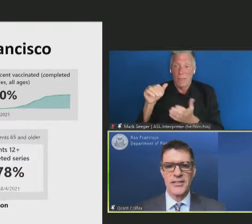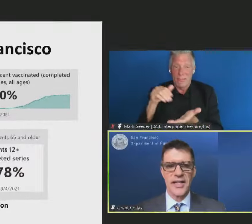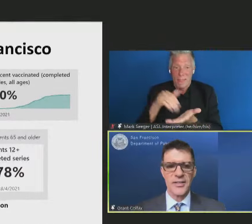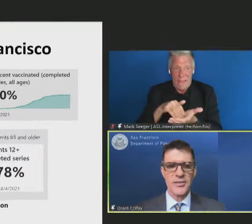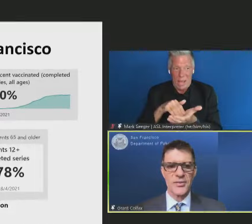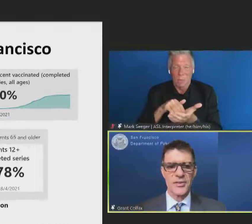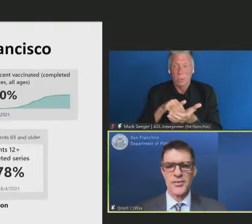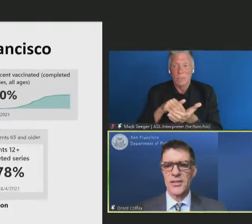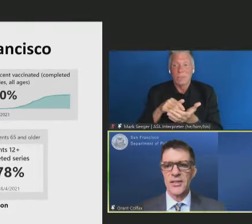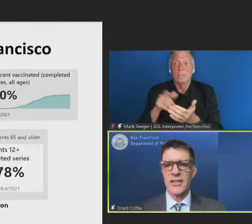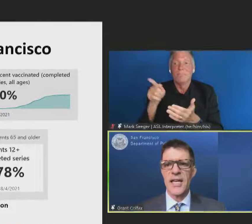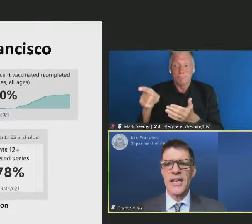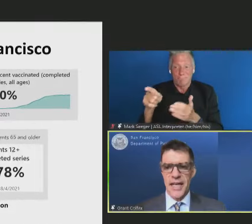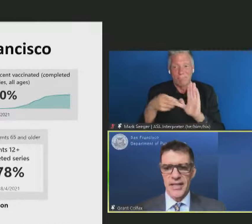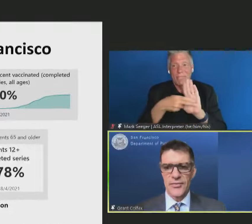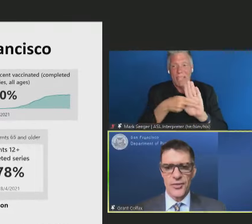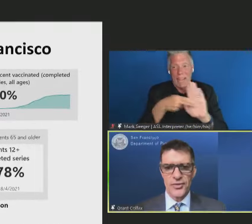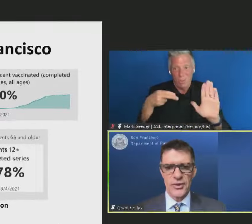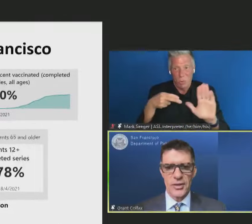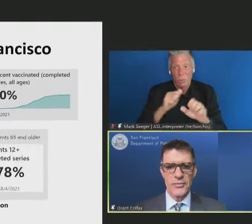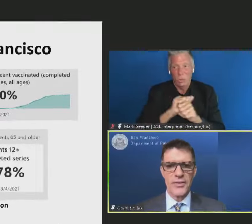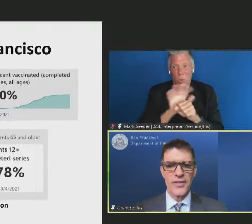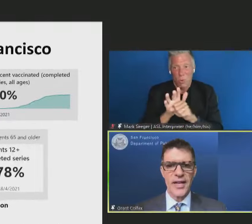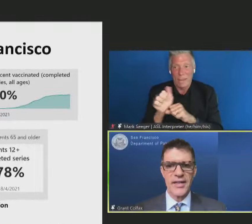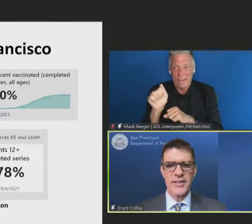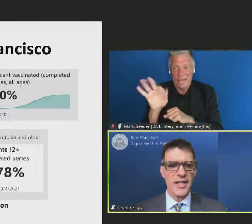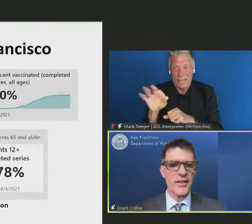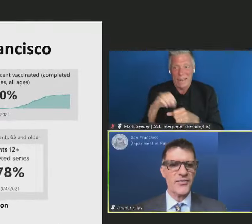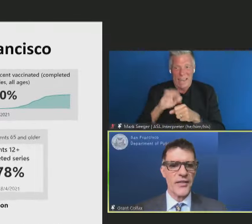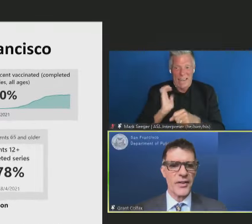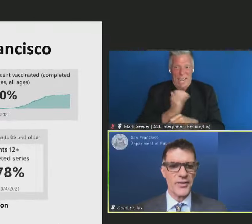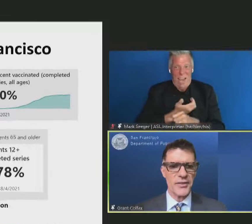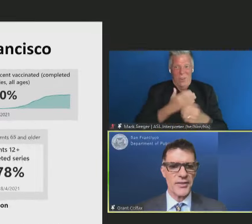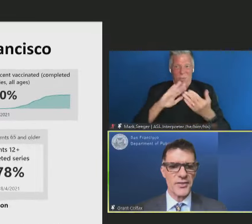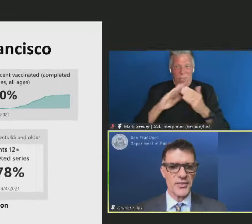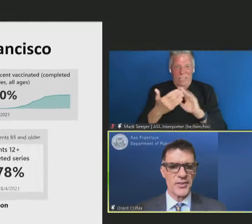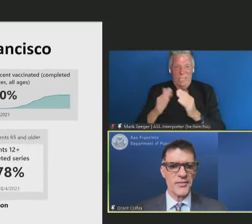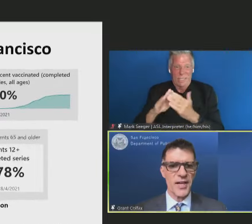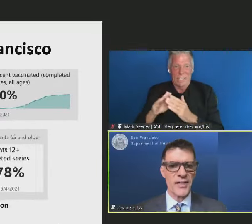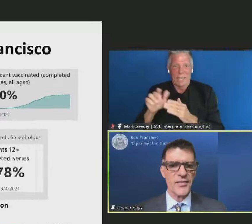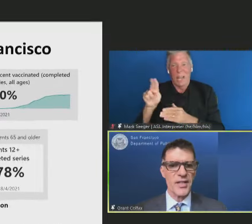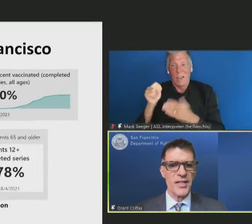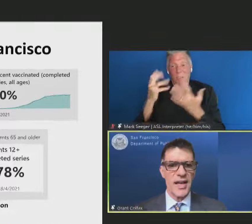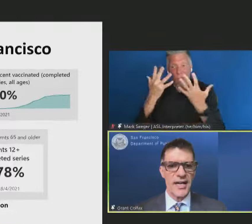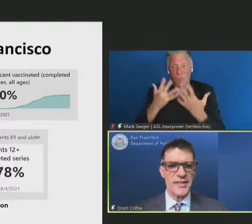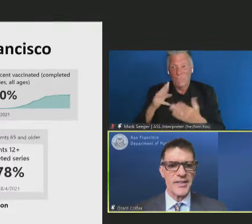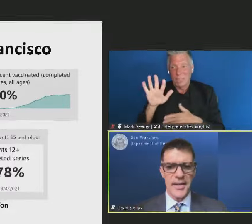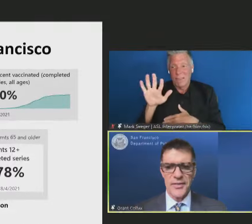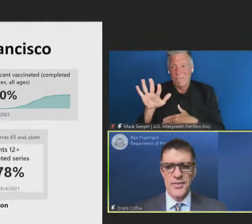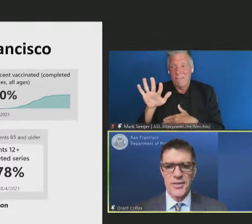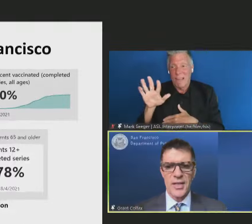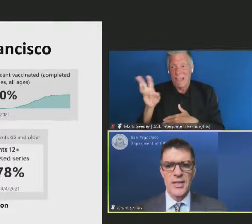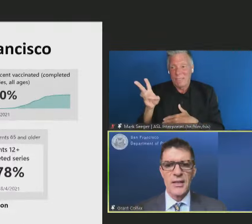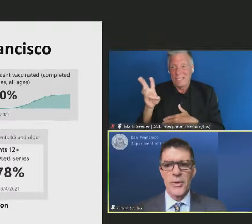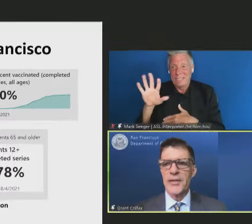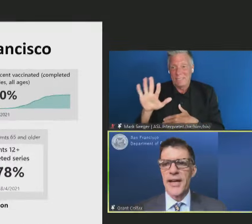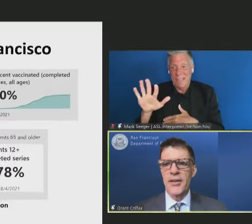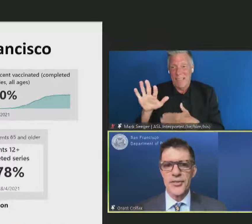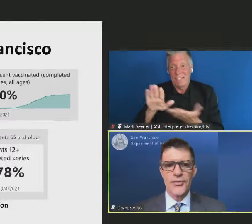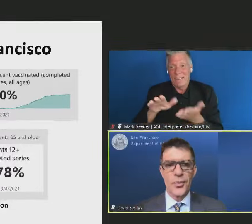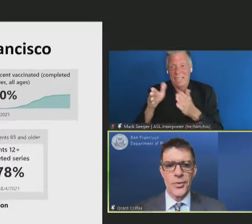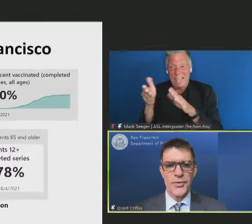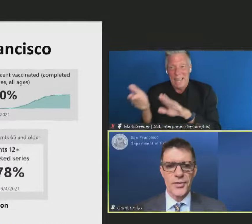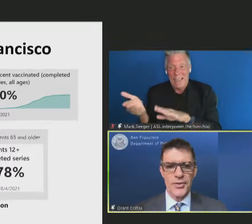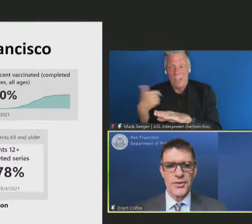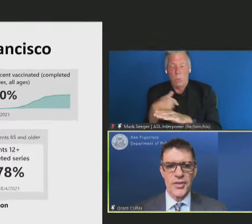COVID-19 diagnosed in our city. And unfortunately, we've had 565 deaths. We are now